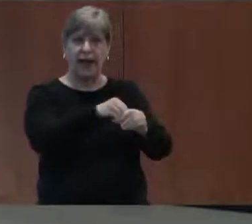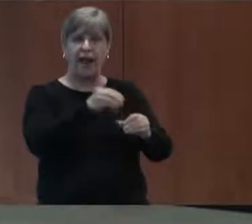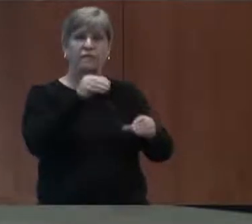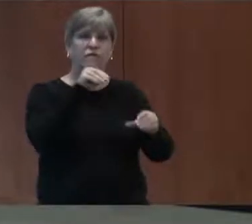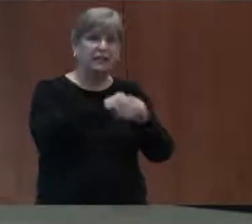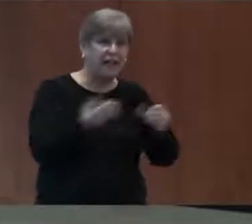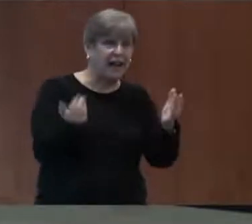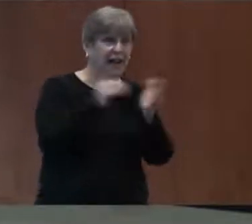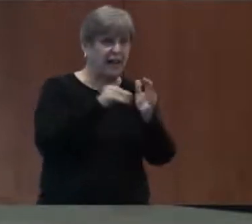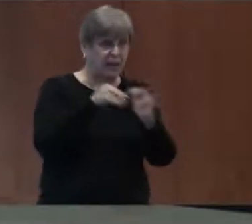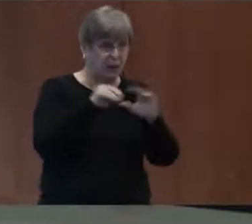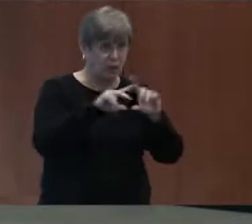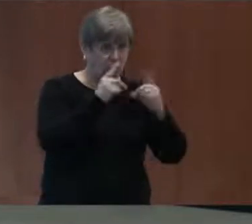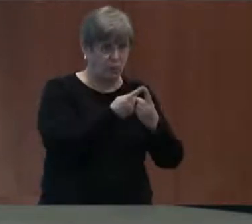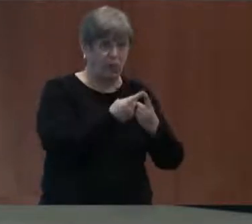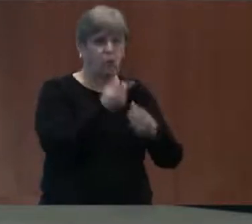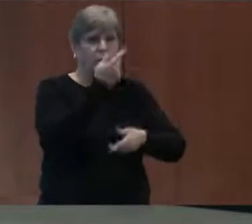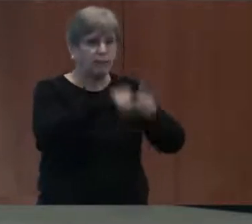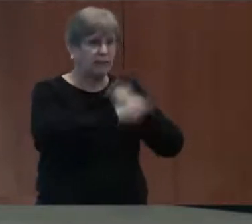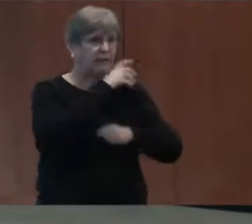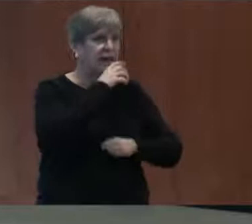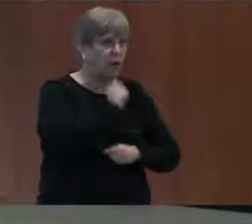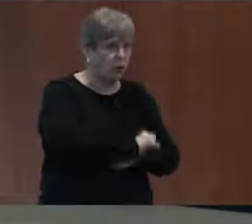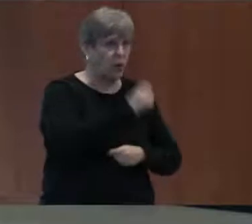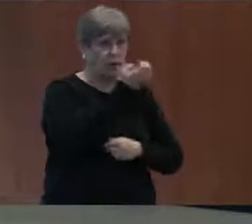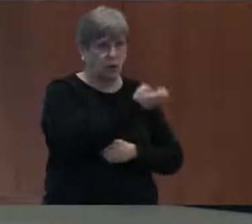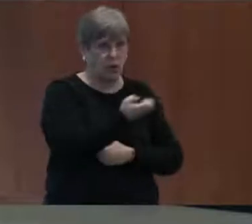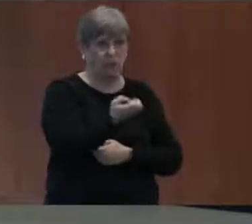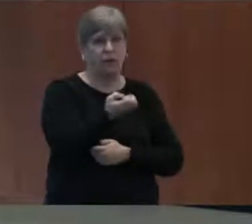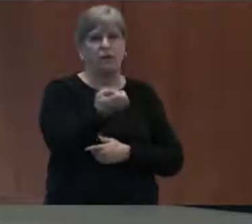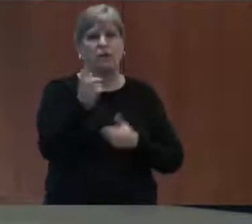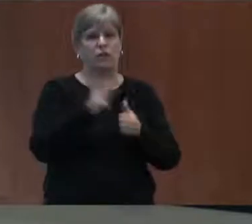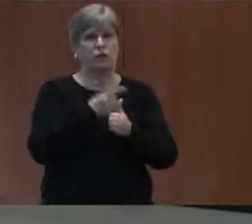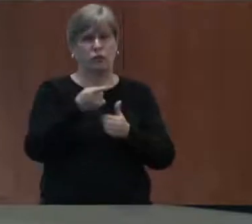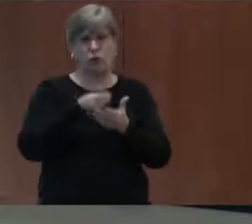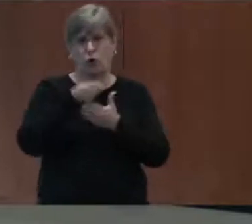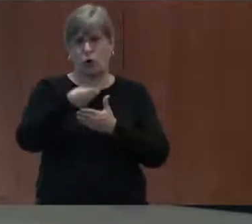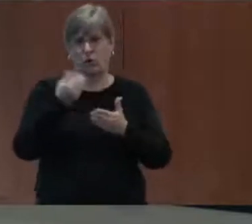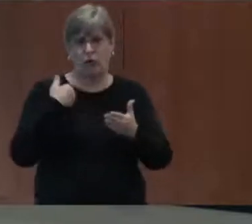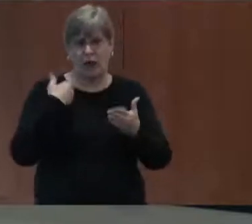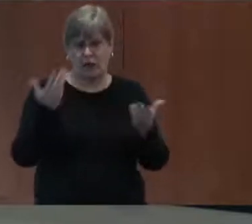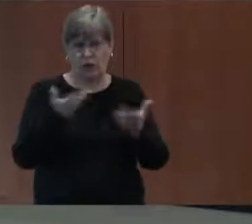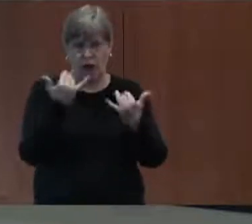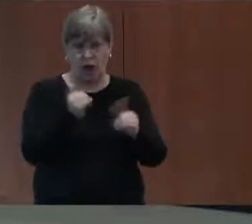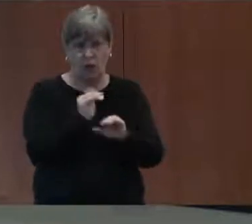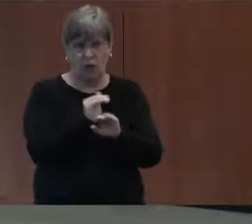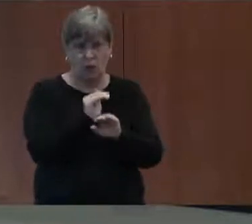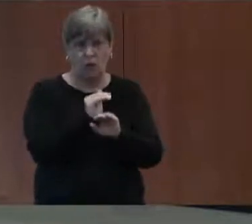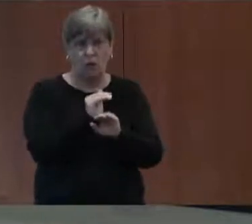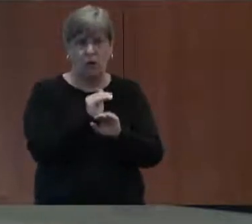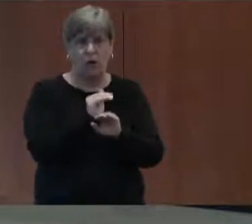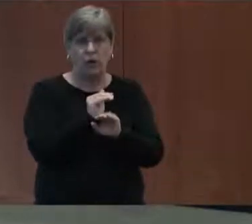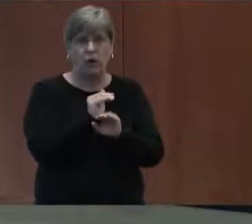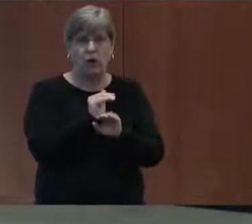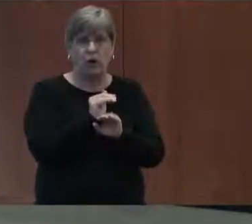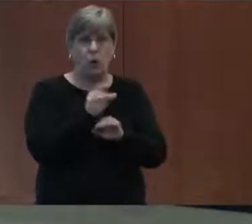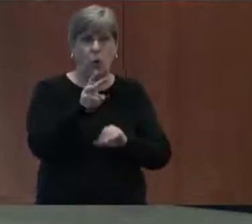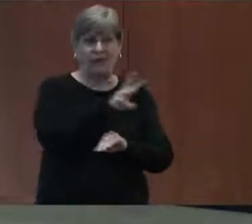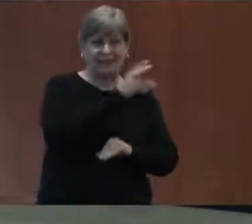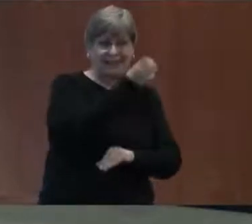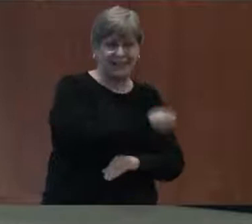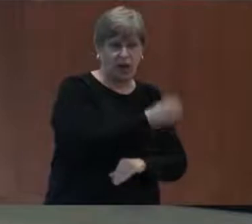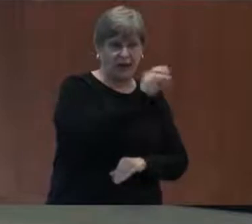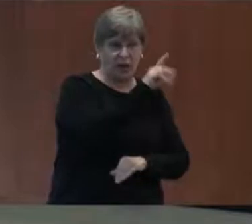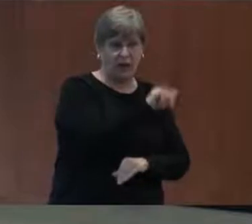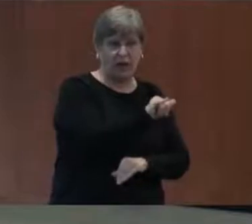So replacing aging equipment. The first three procurements you have this evening address sort of West and South County from Hancock all